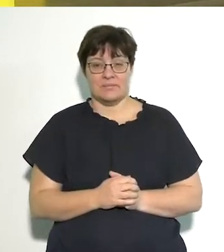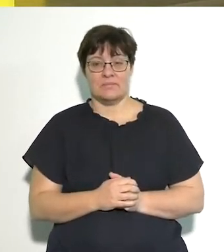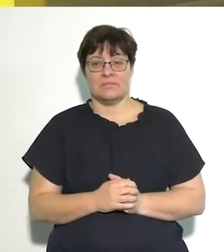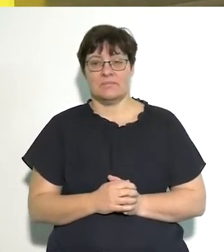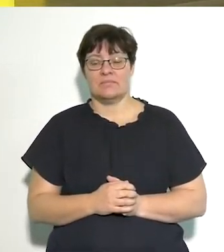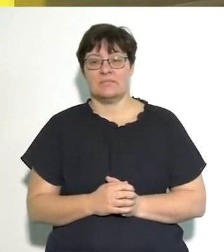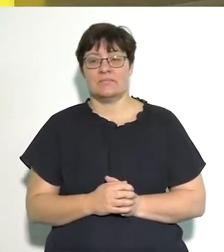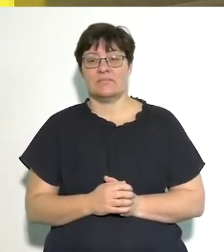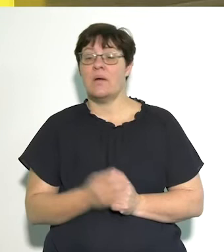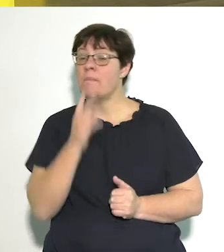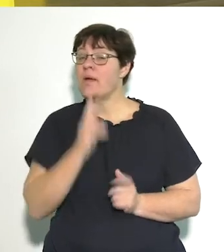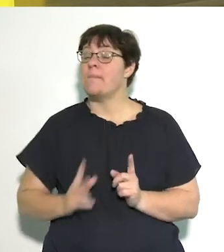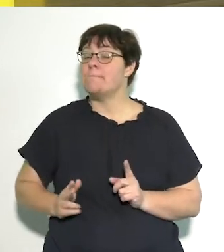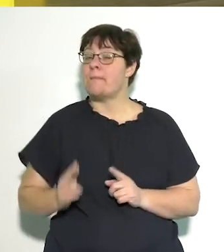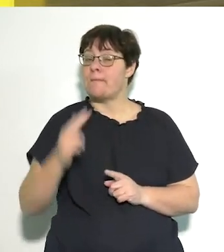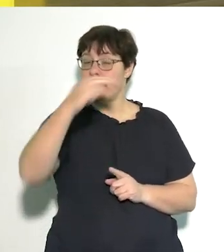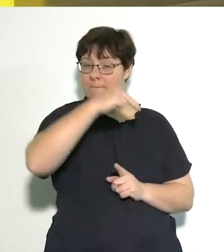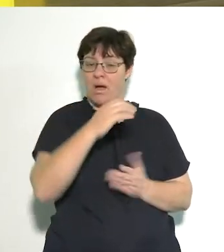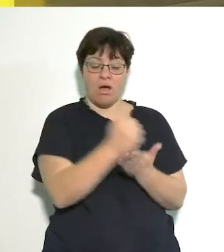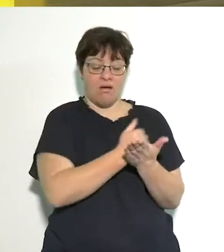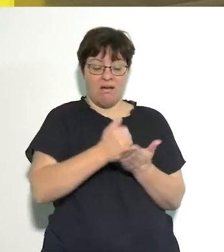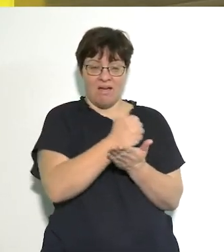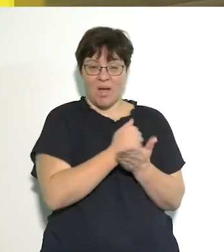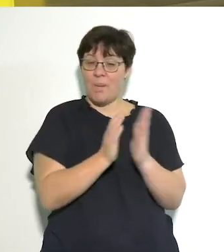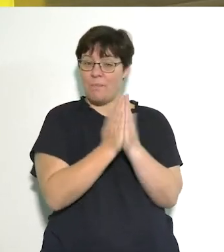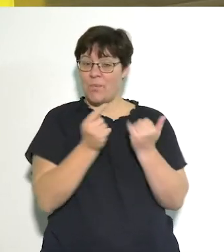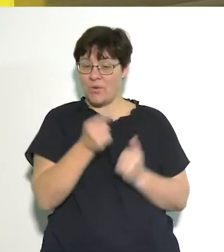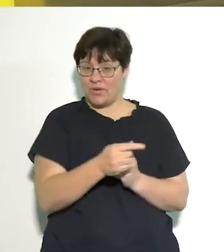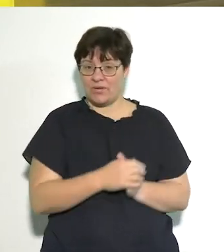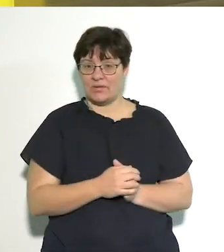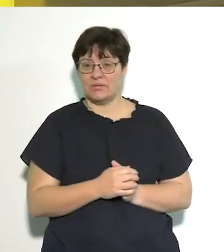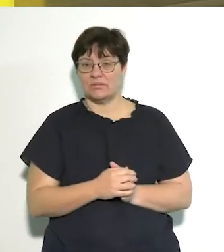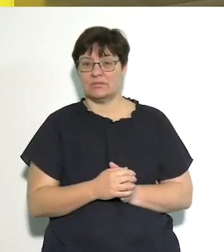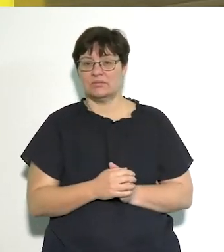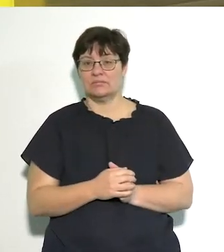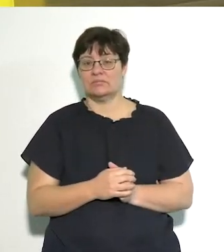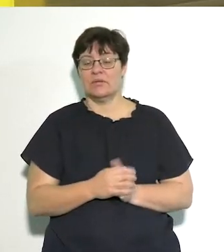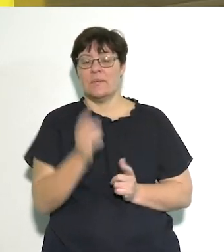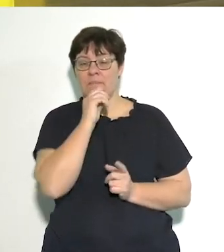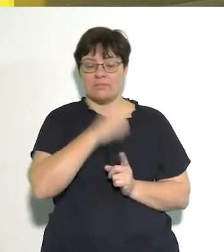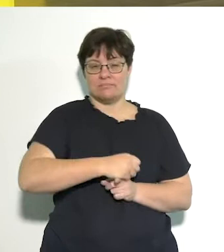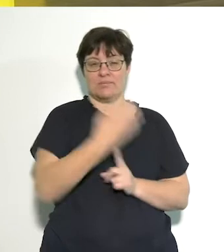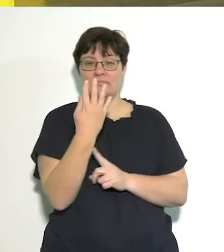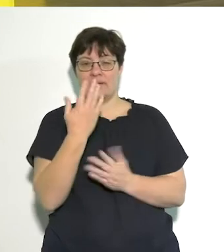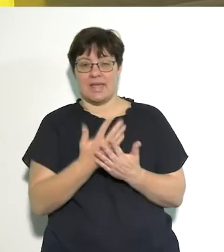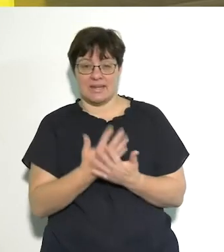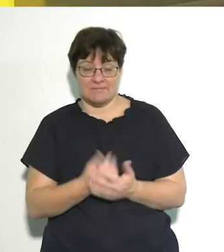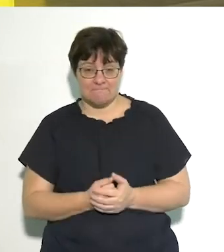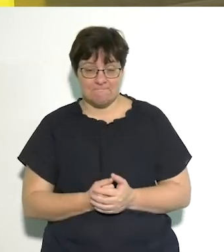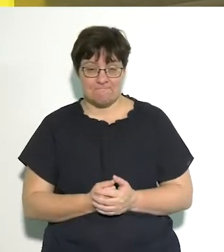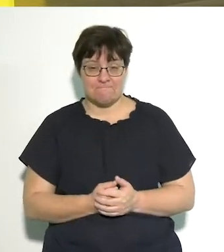middle rather, so that when I cut it out and stick it into my shape book, it will be able to pop